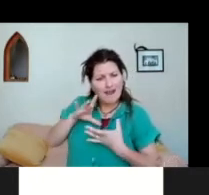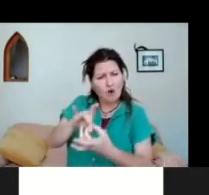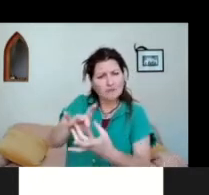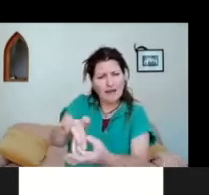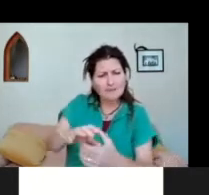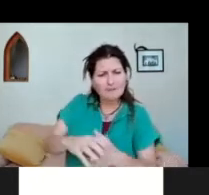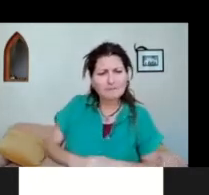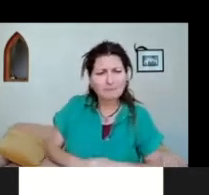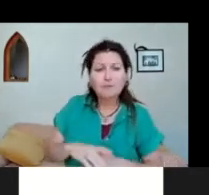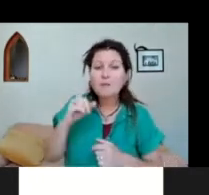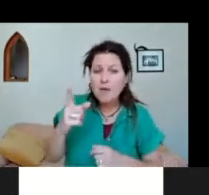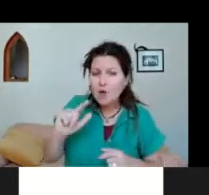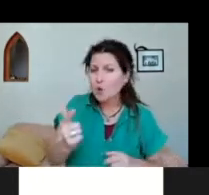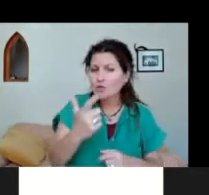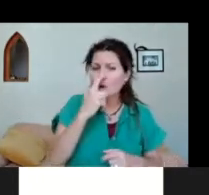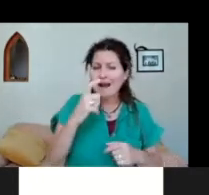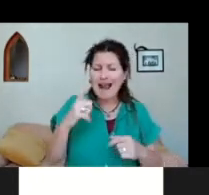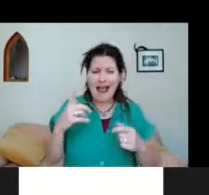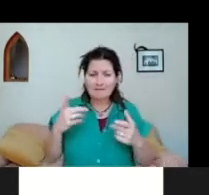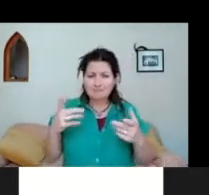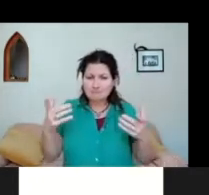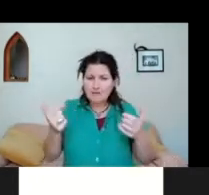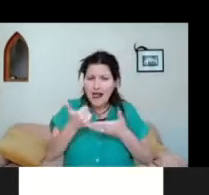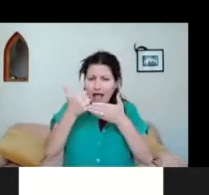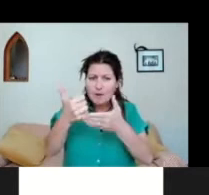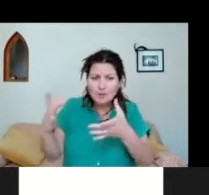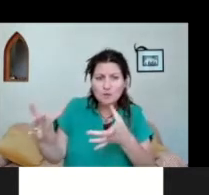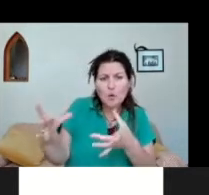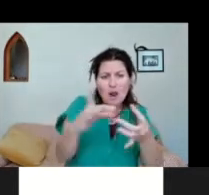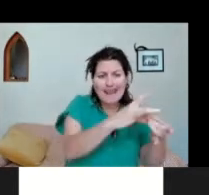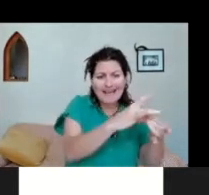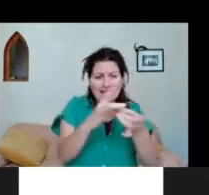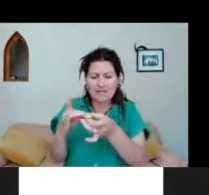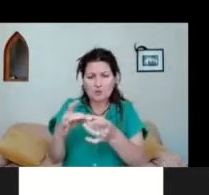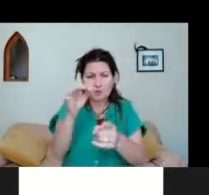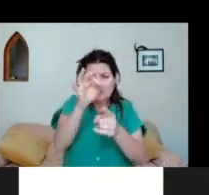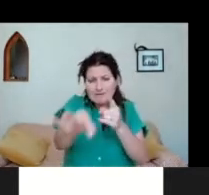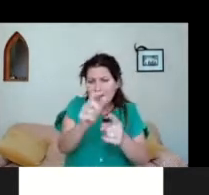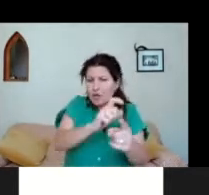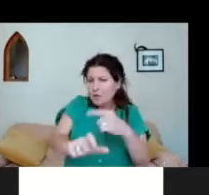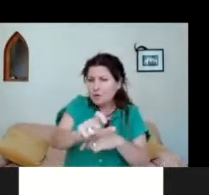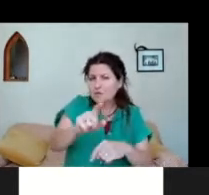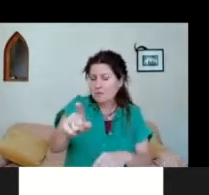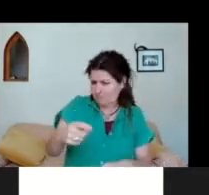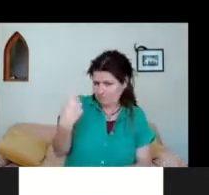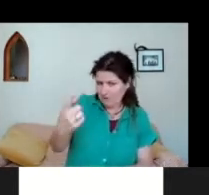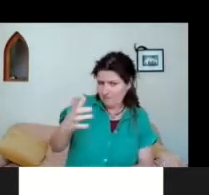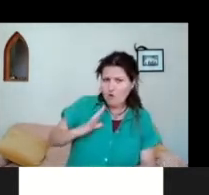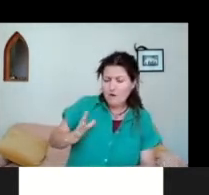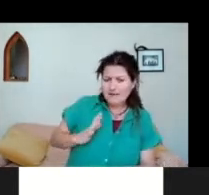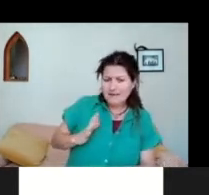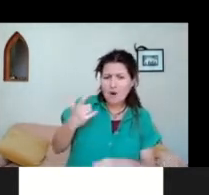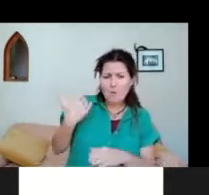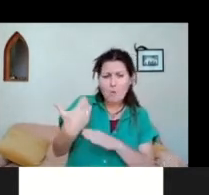the case of, you know, not having this connection but wanted to connect with a specific community. But if you already are working or have, you